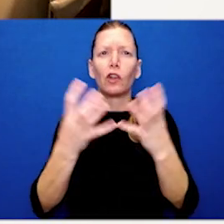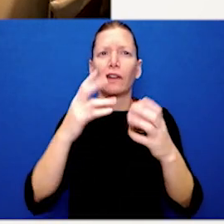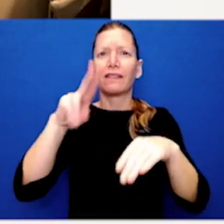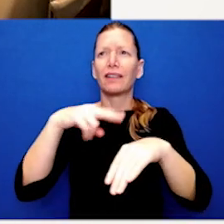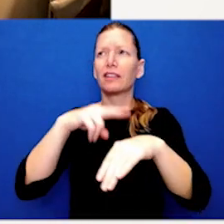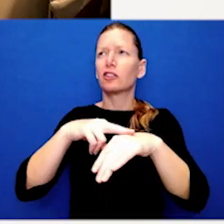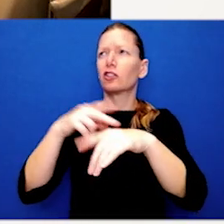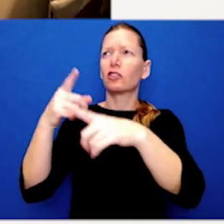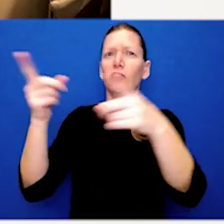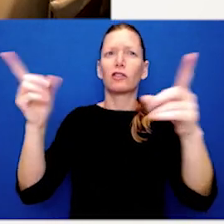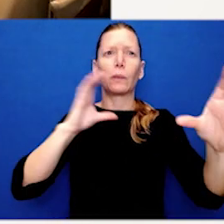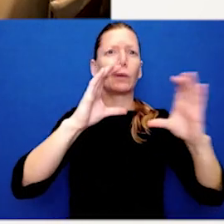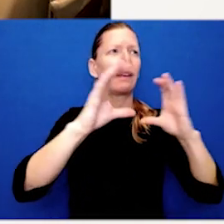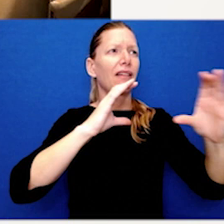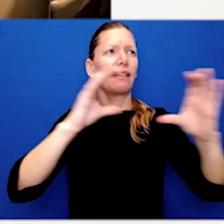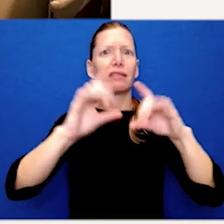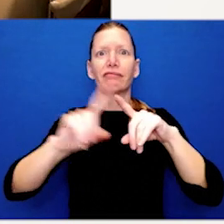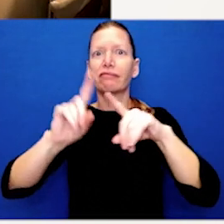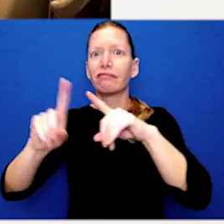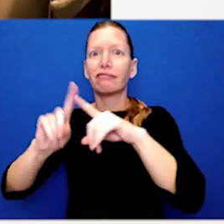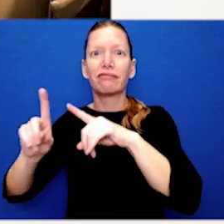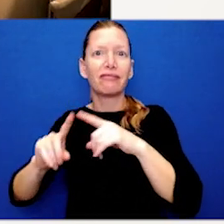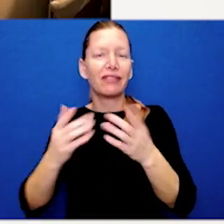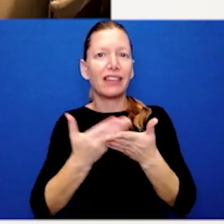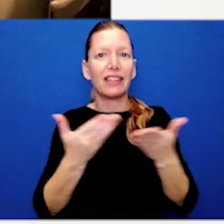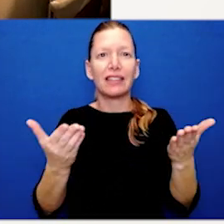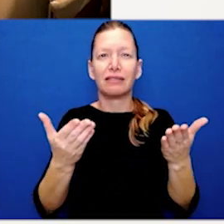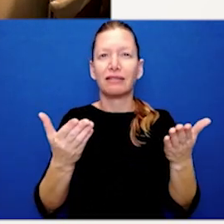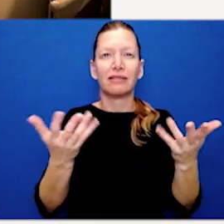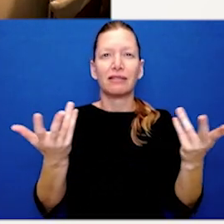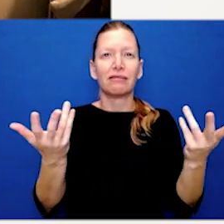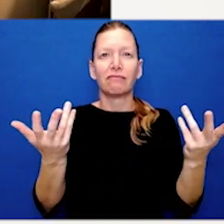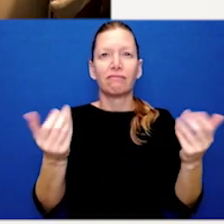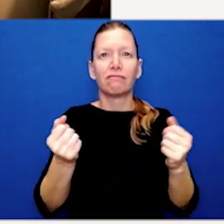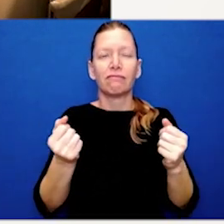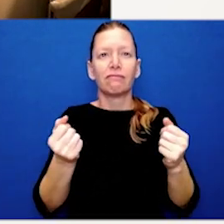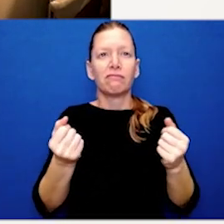nature is communicating all kinds of things. And the more